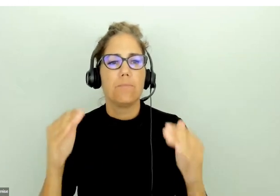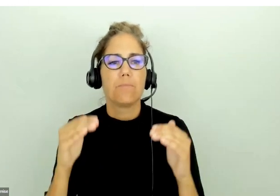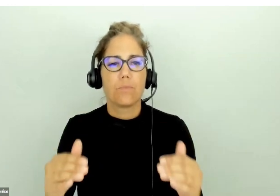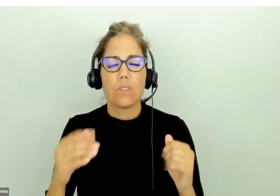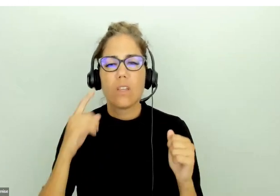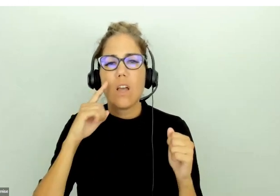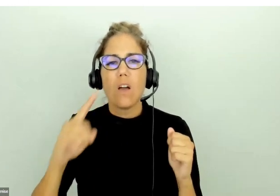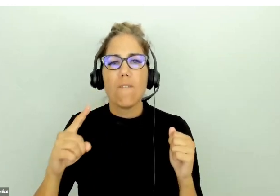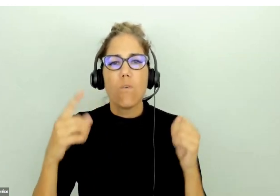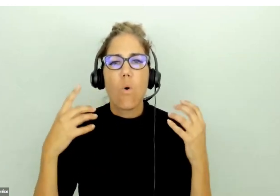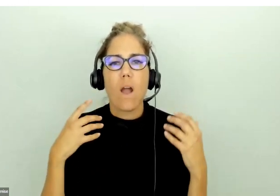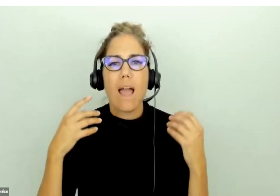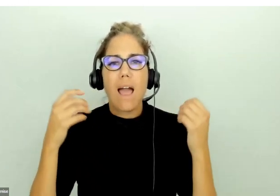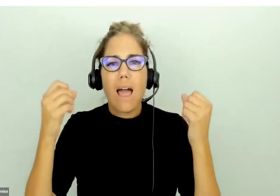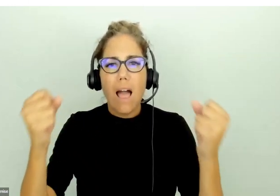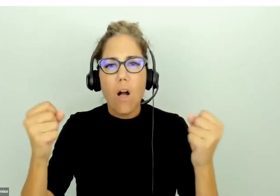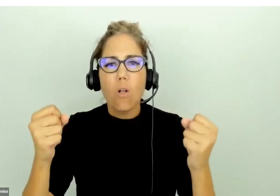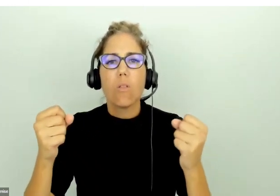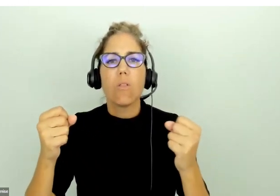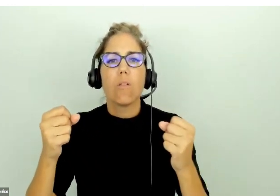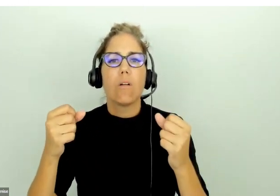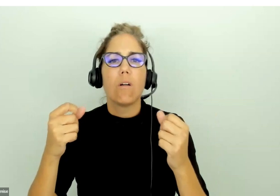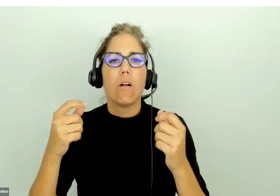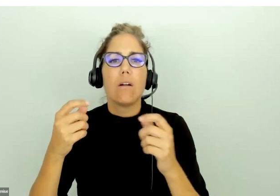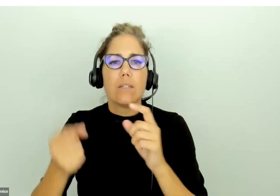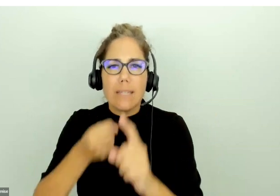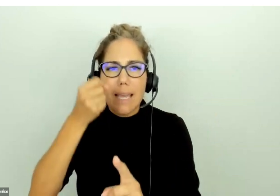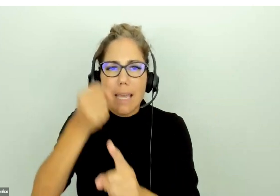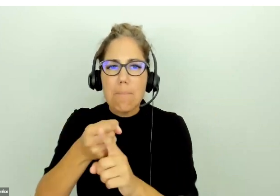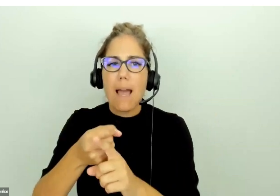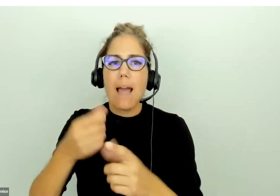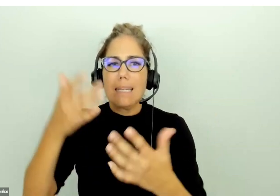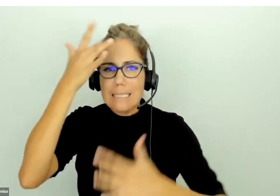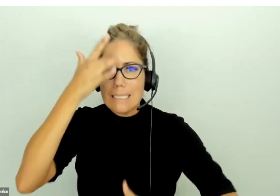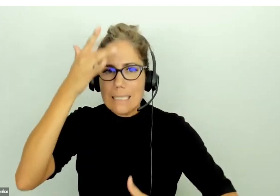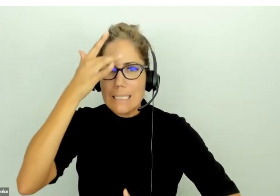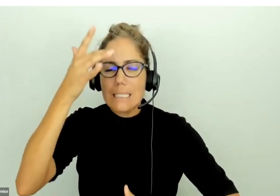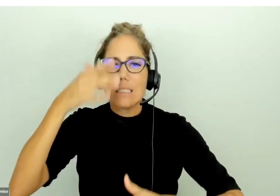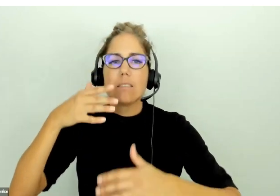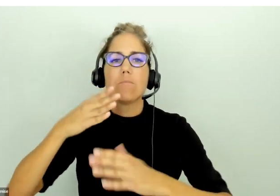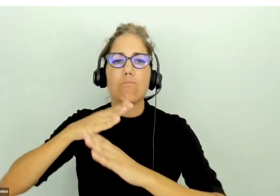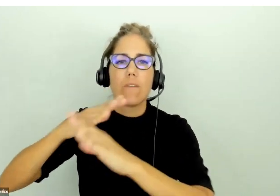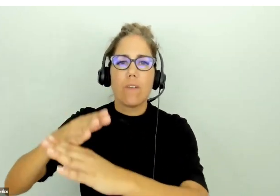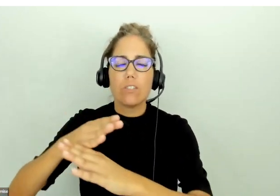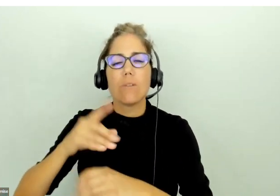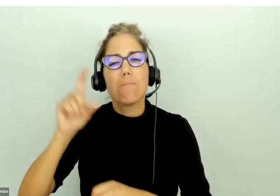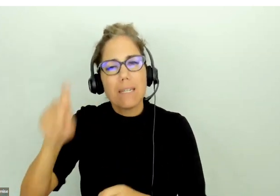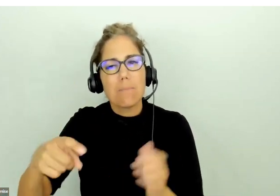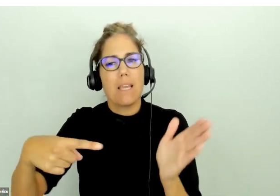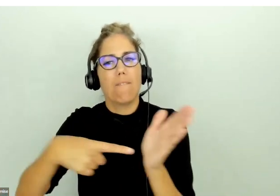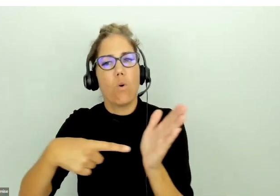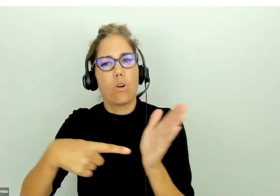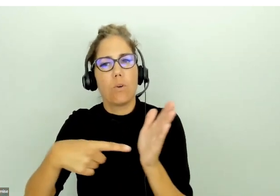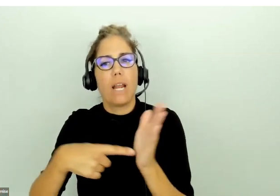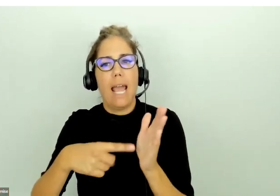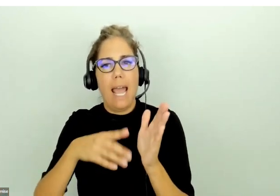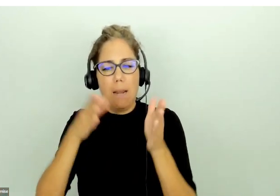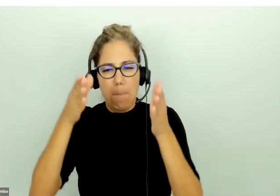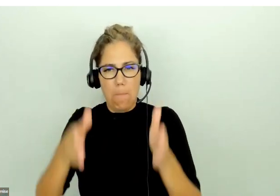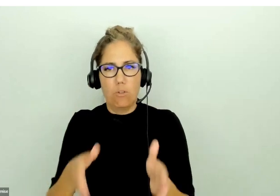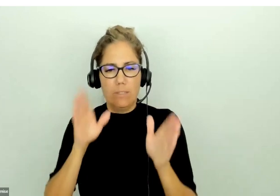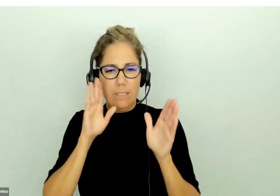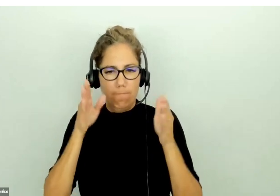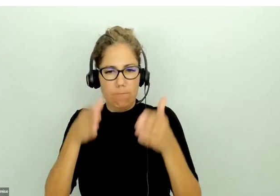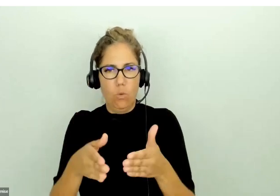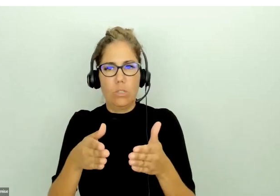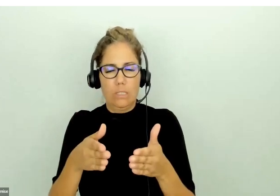health promotion interventions among older adults, programs must be accessible, affordable, and person-centered. Our